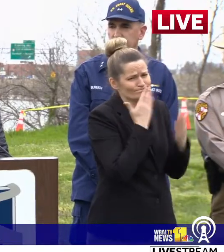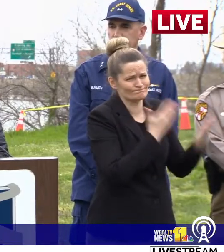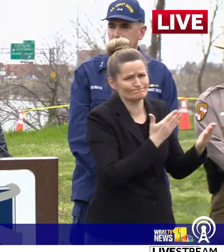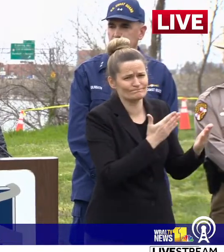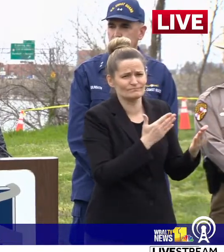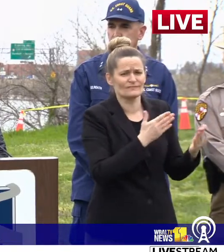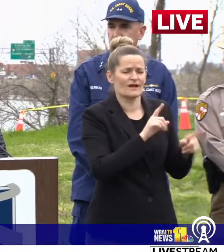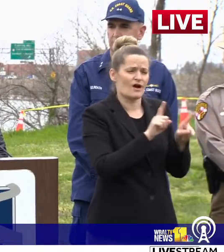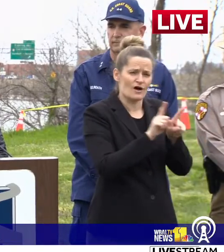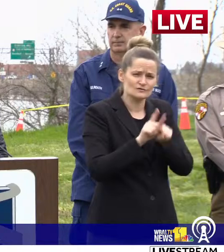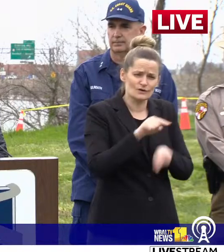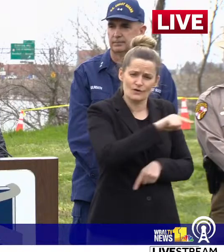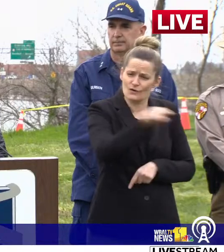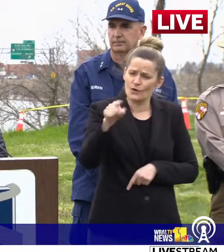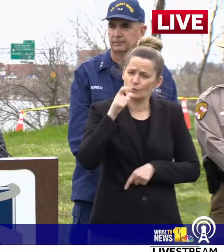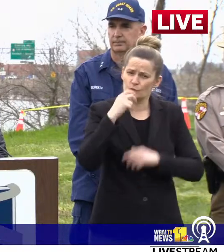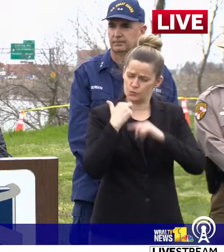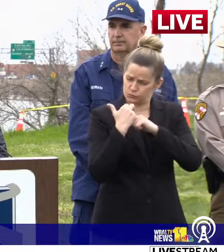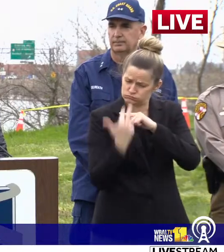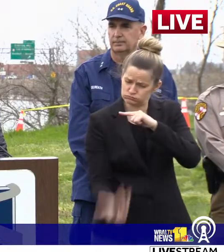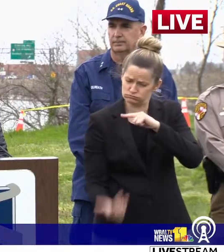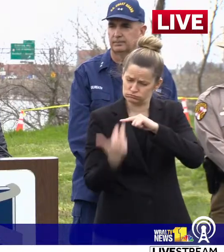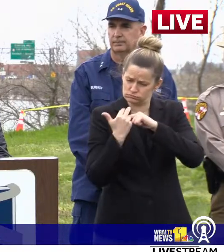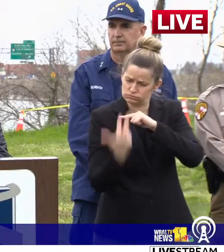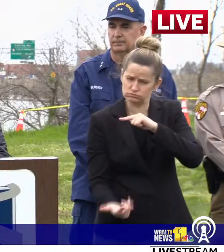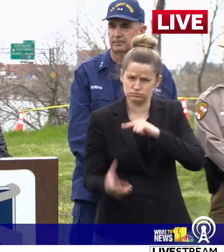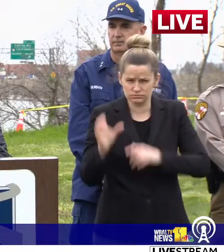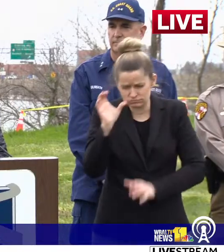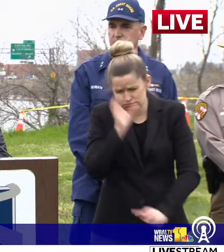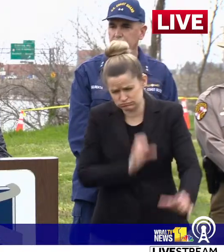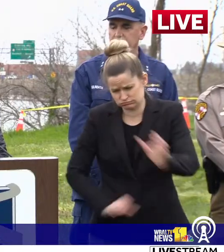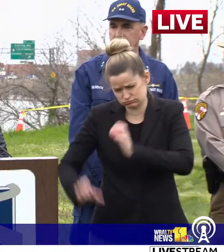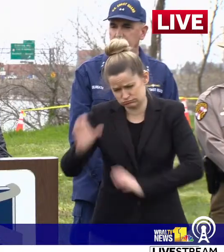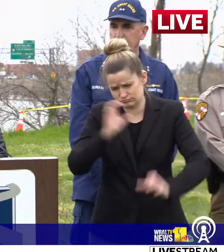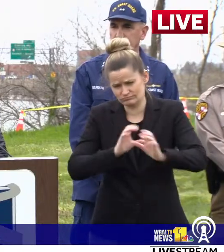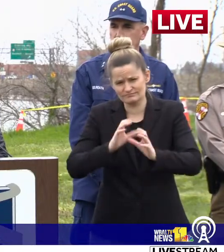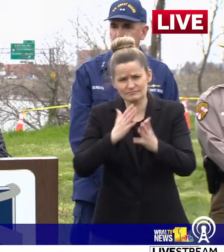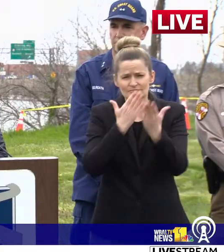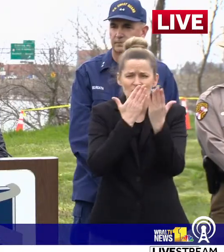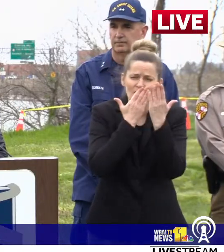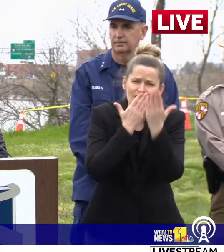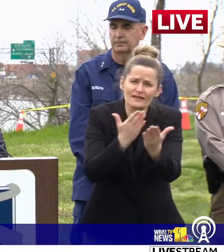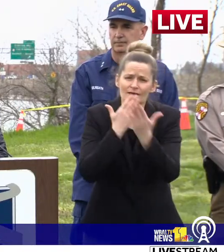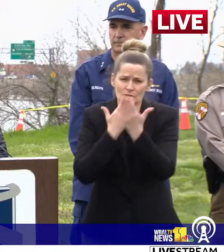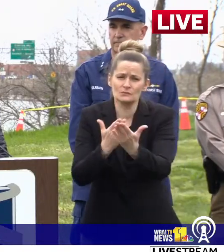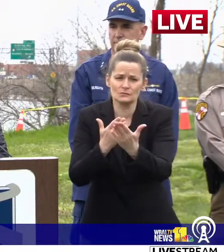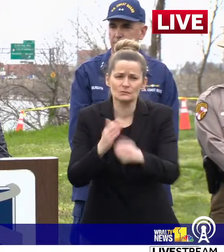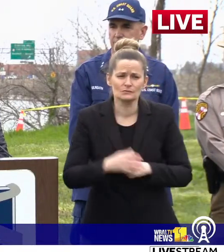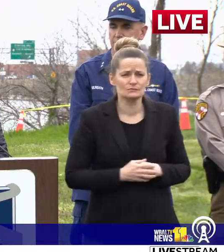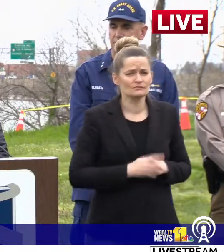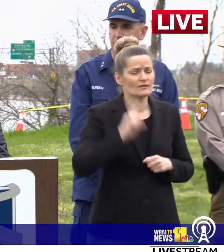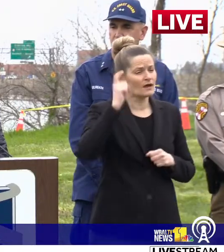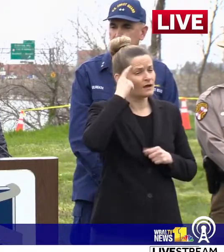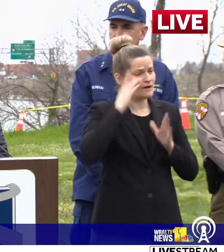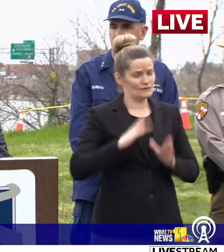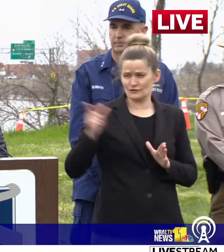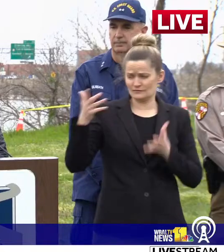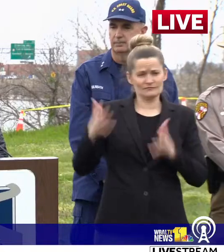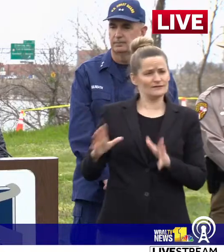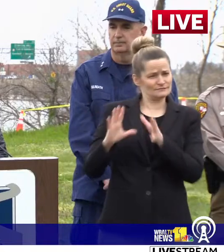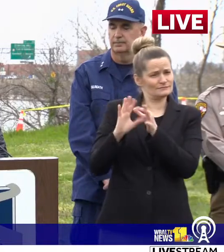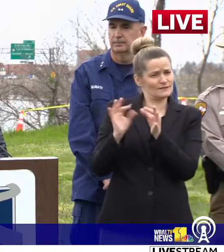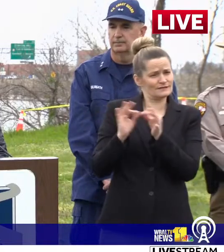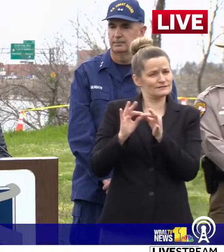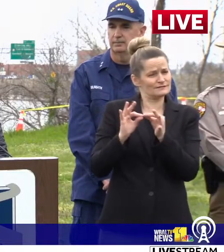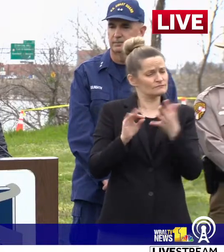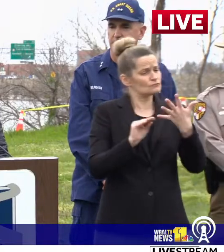to be looking at the wreckage so we can figure out the best plan forward. As the governor has said, our priority